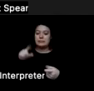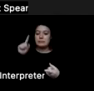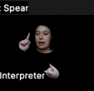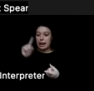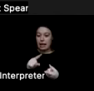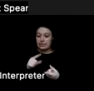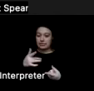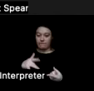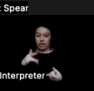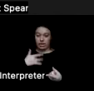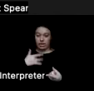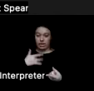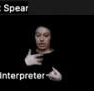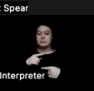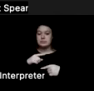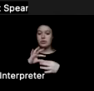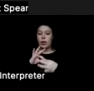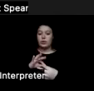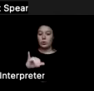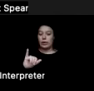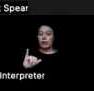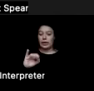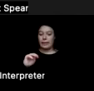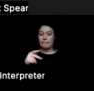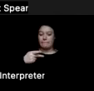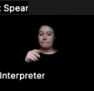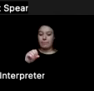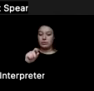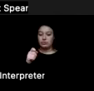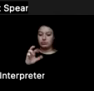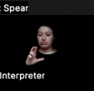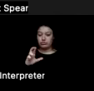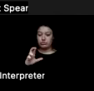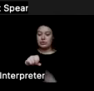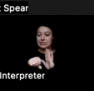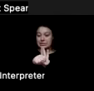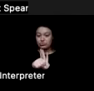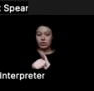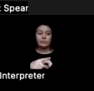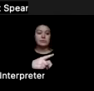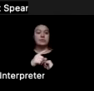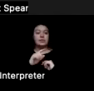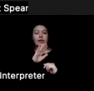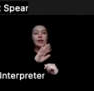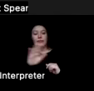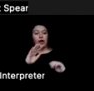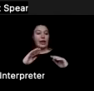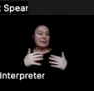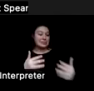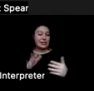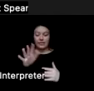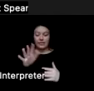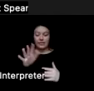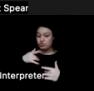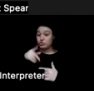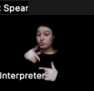help them build confidence because you're addressing these anxieties or these questions or these concerns that they're having in